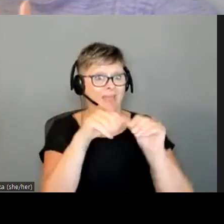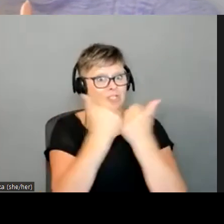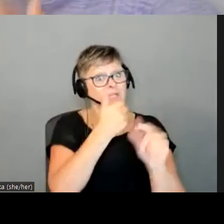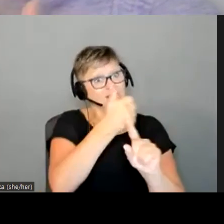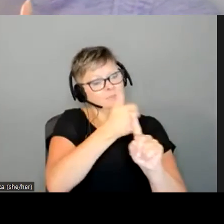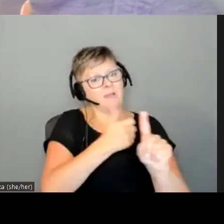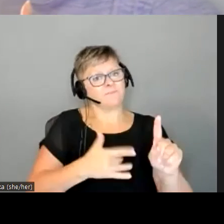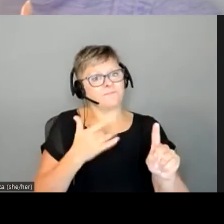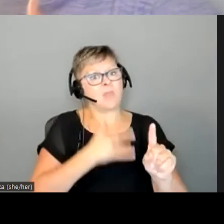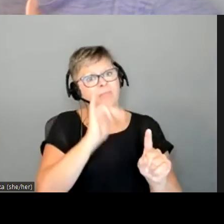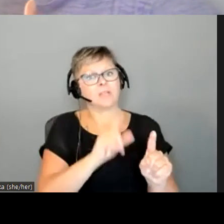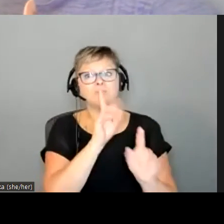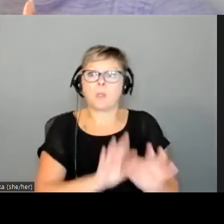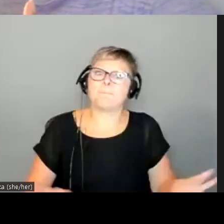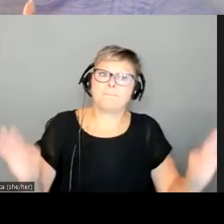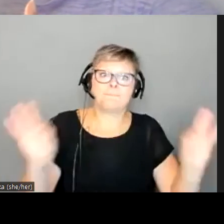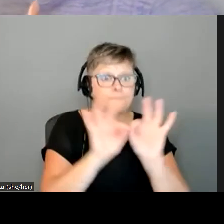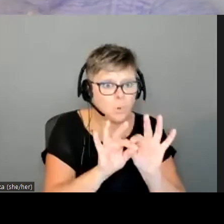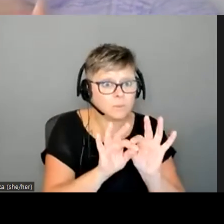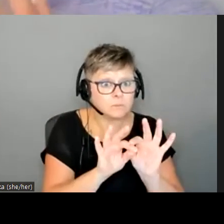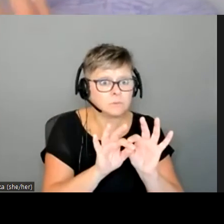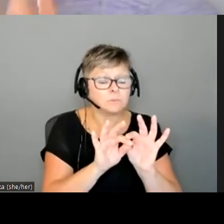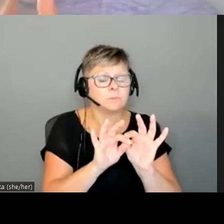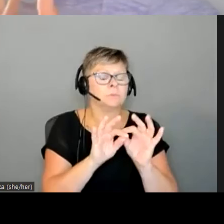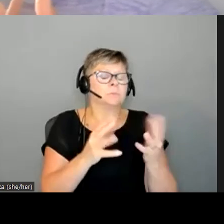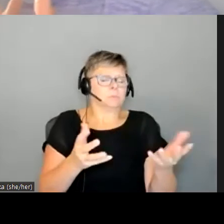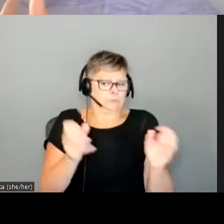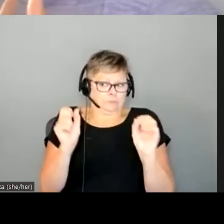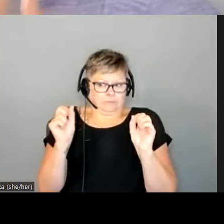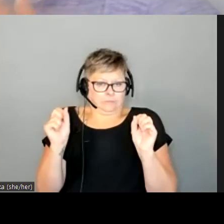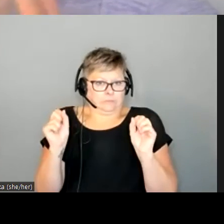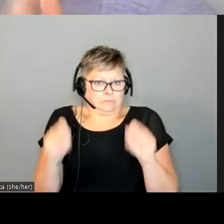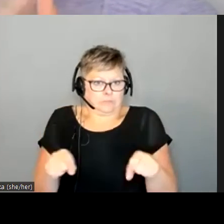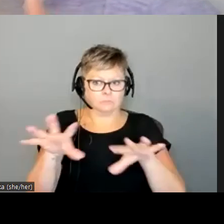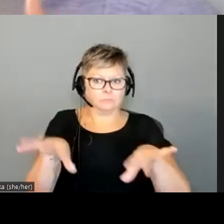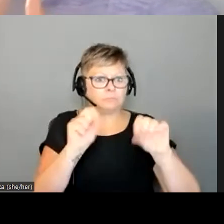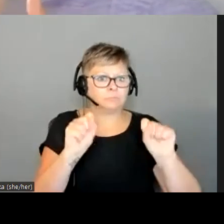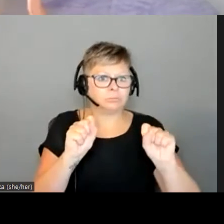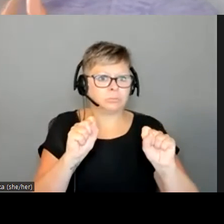really combat, the idea of elder abuse. But also the spin is important. I think